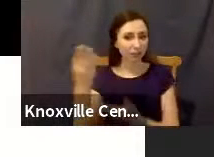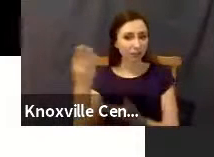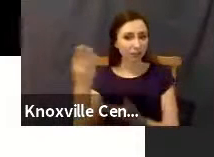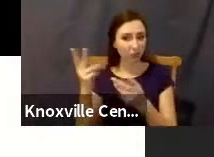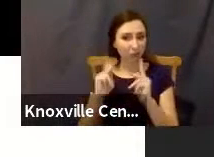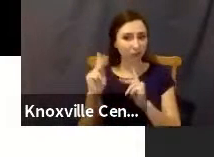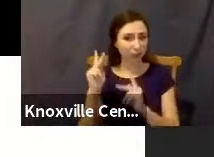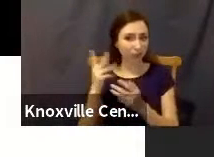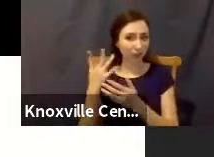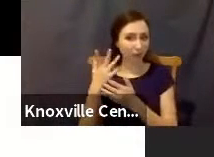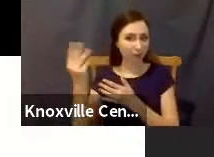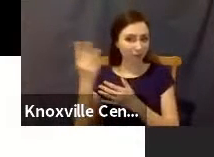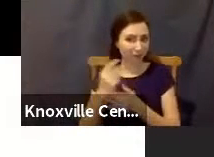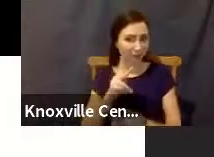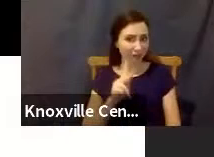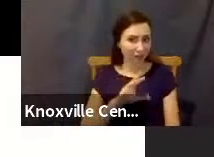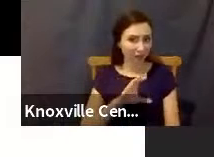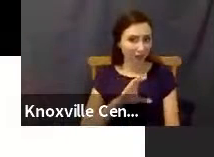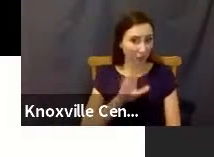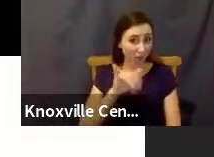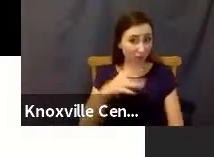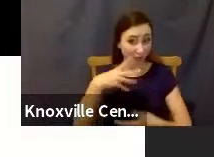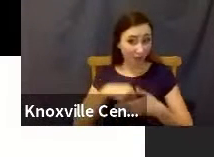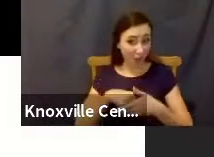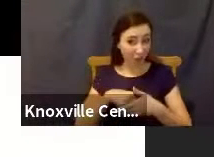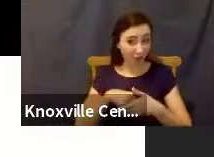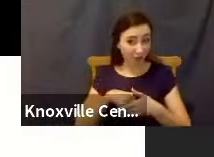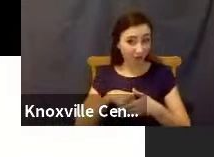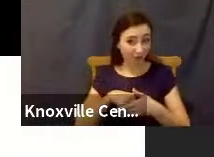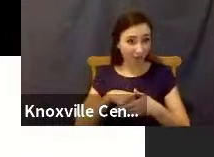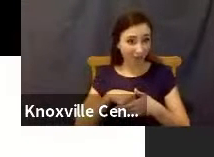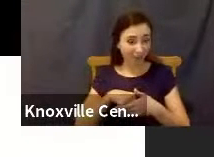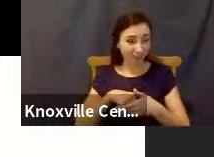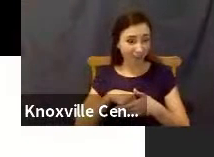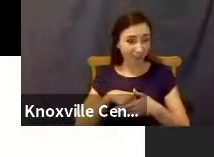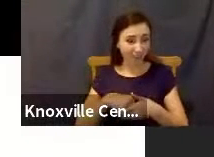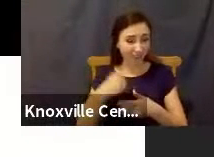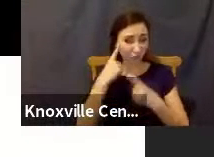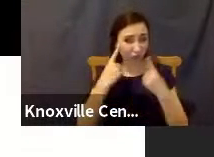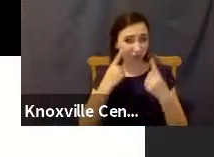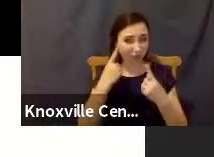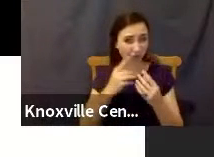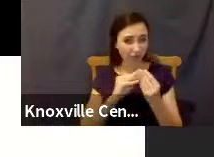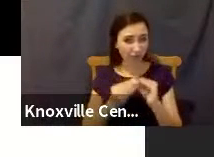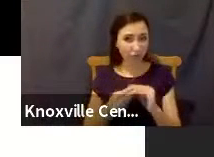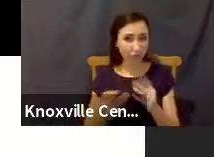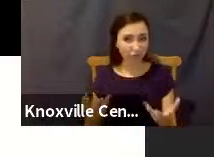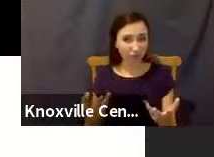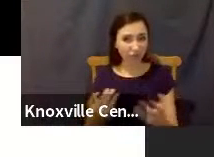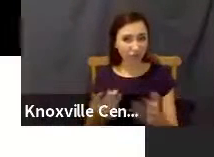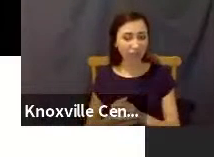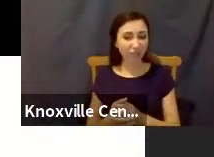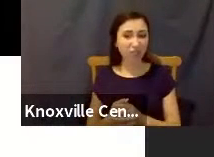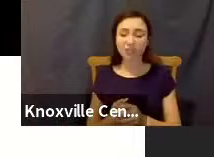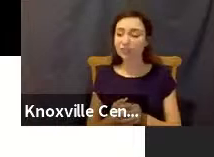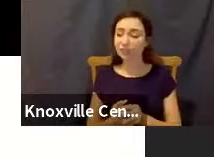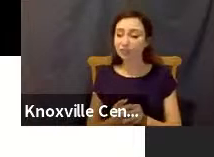from outside of Knox County, come into play at all here then when considering those numbers?